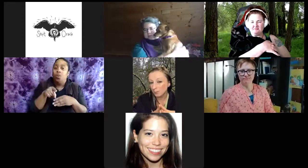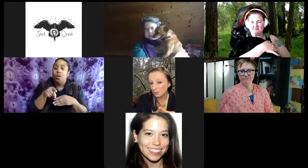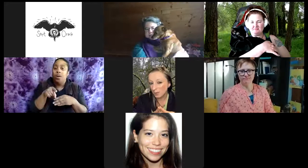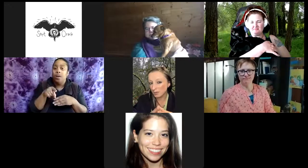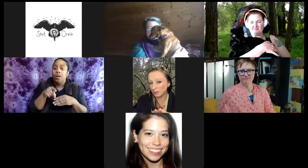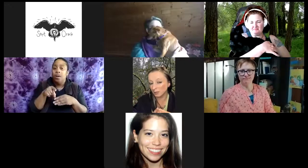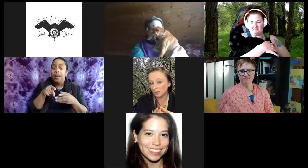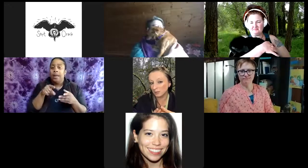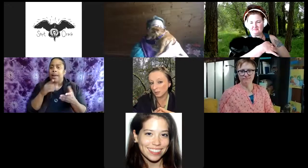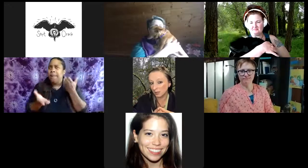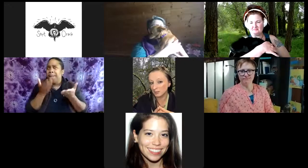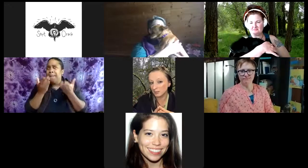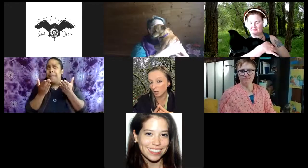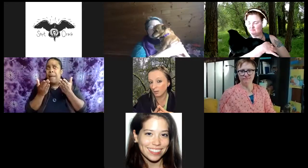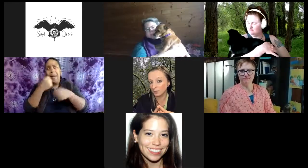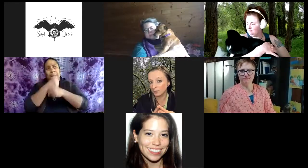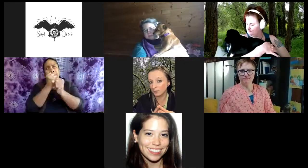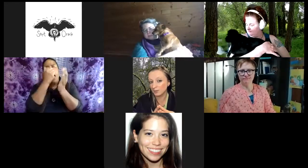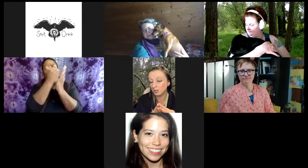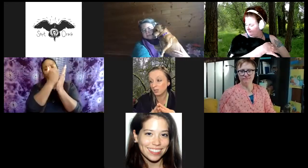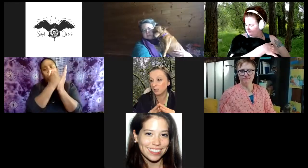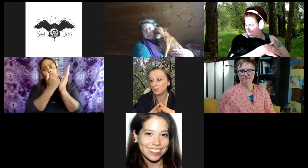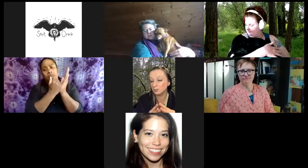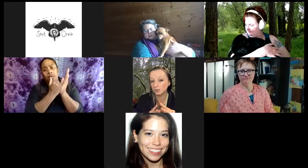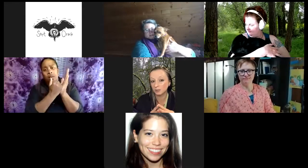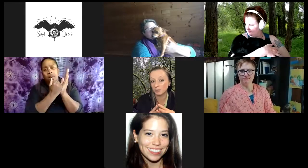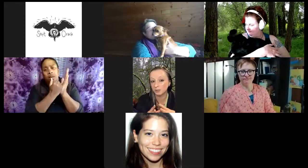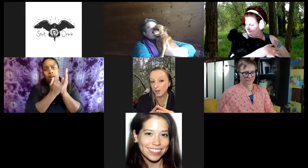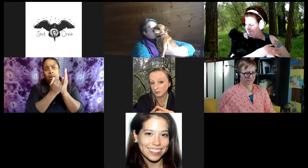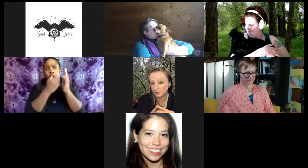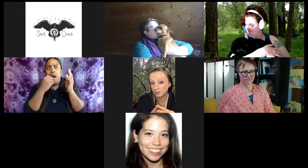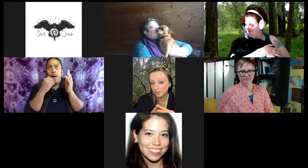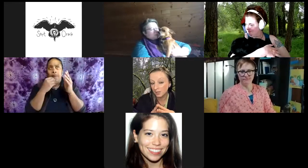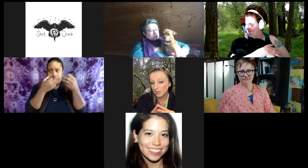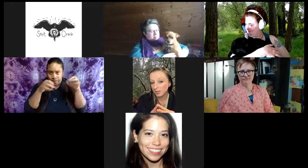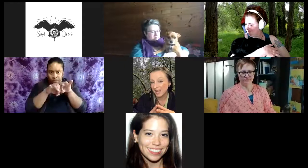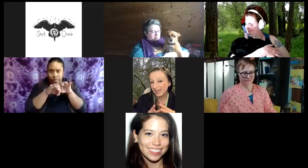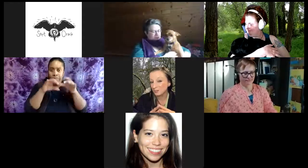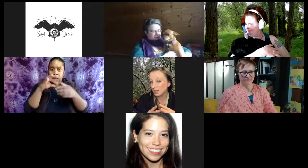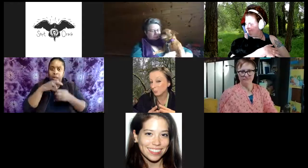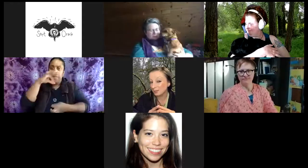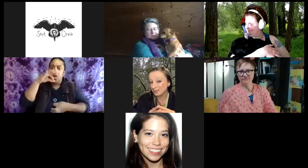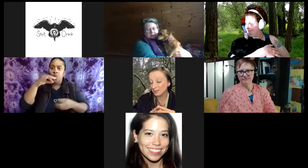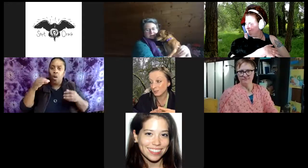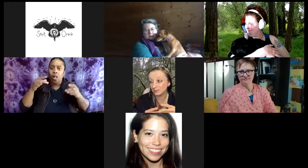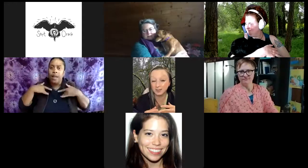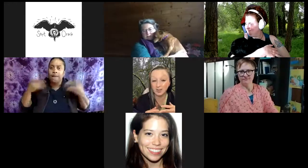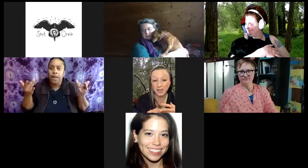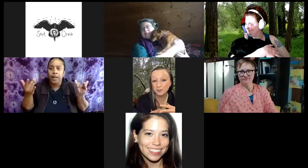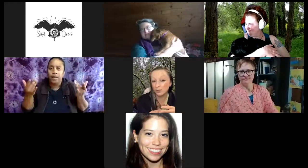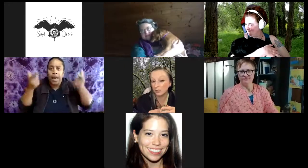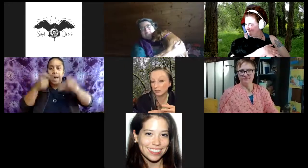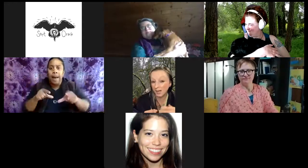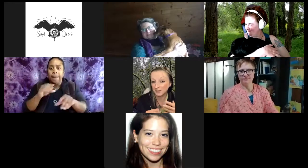maybe make a little list of some key spiritual events that have taken place in your